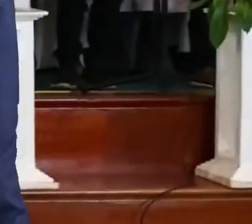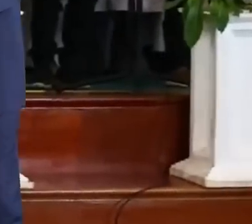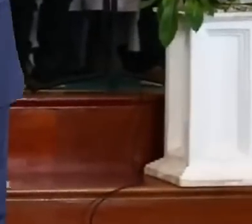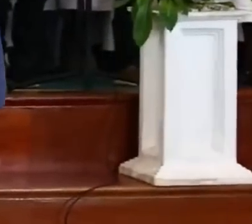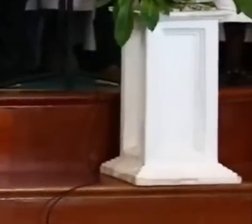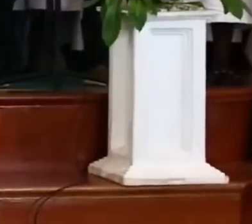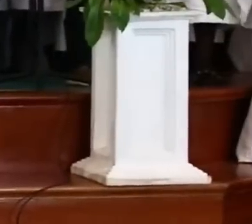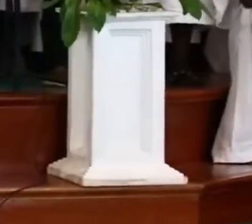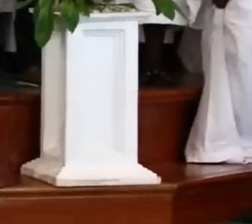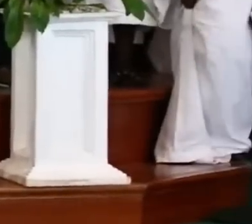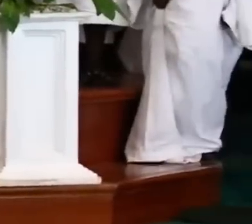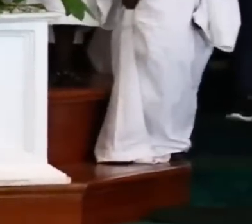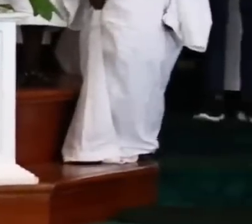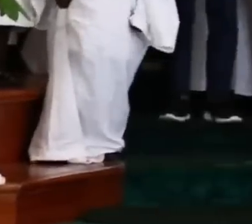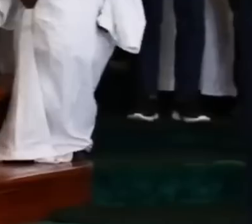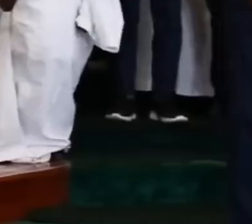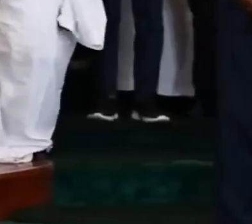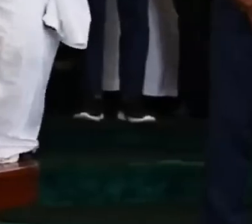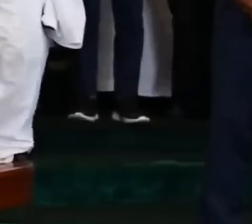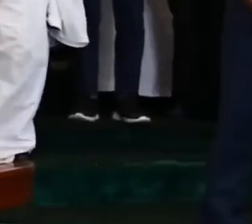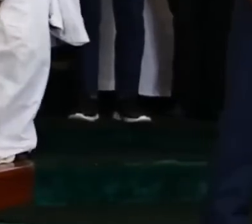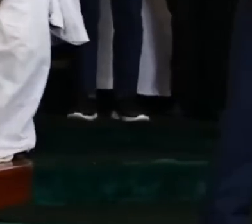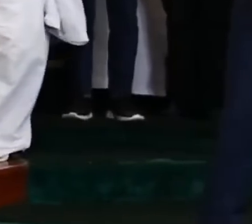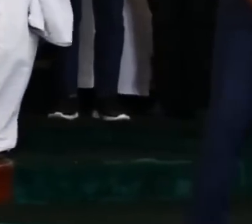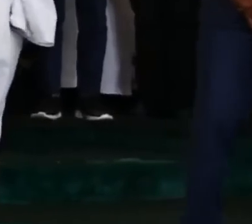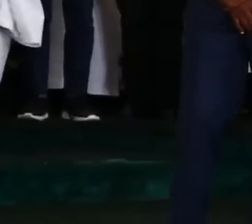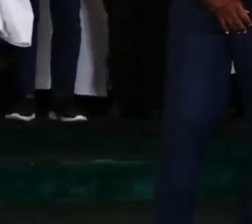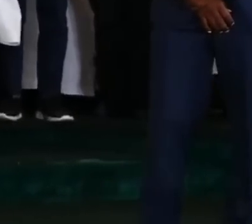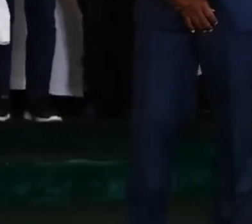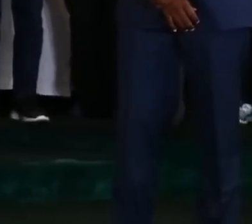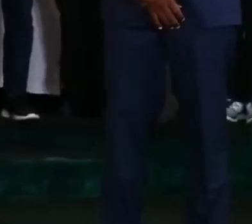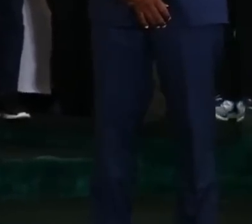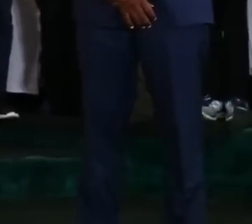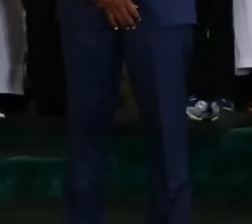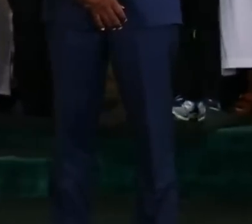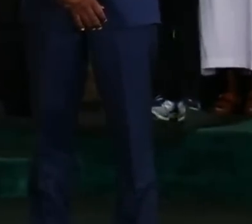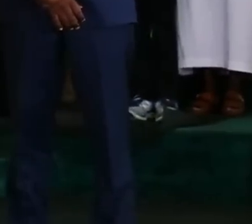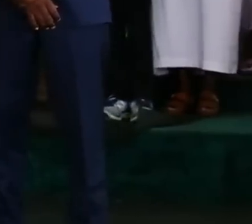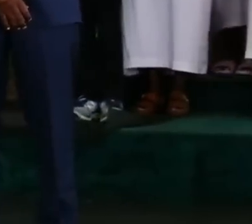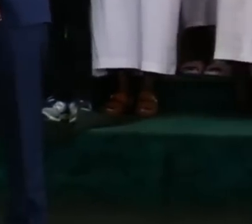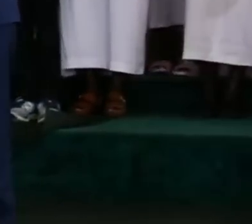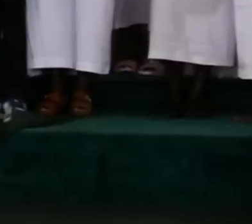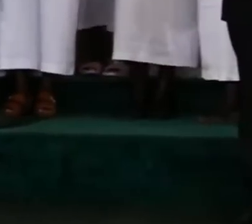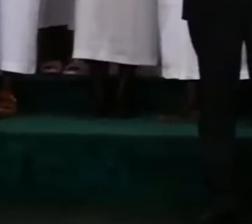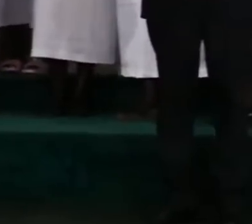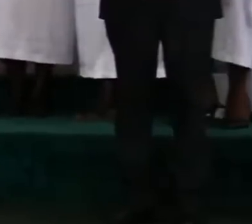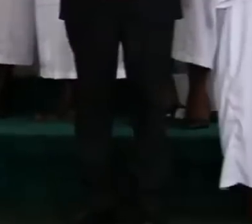And so they have wisely, none of them up there perfect.